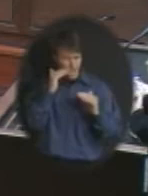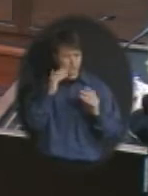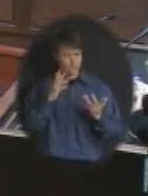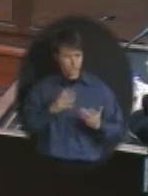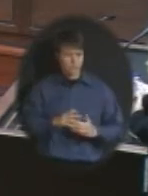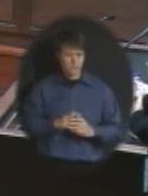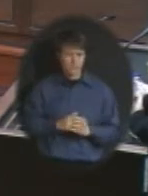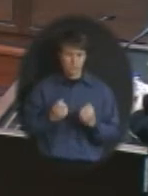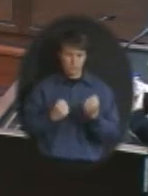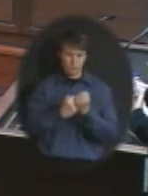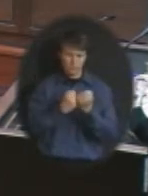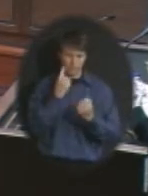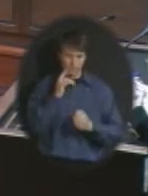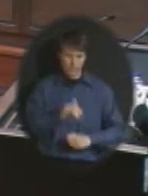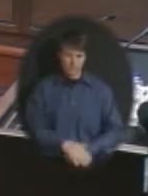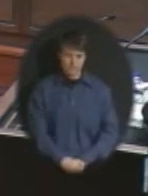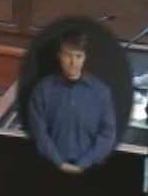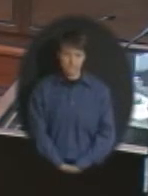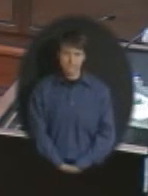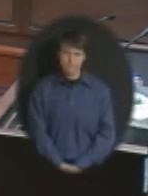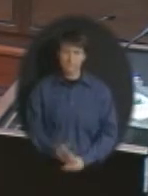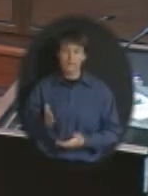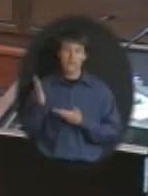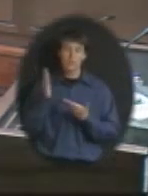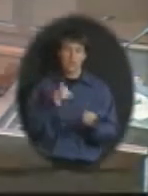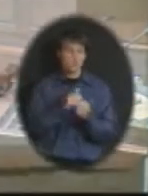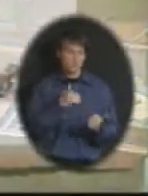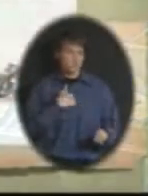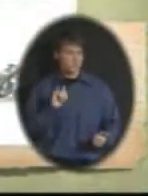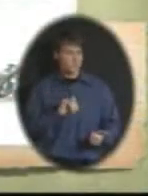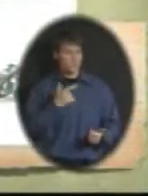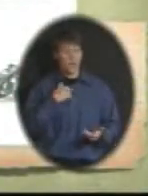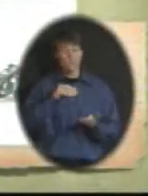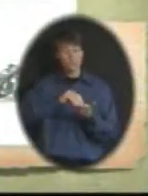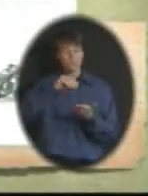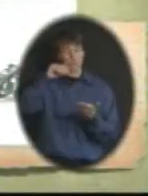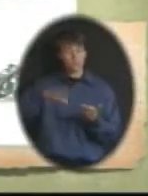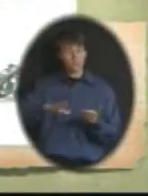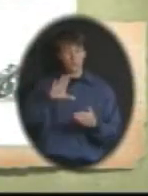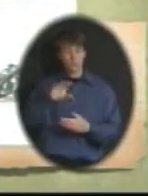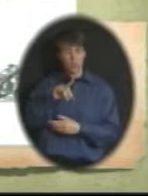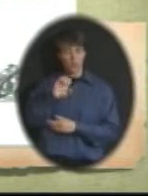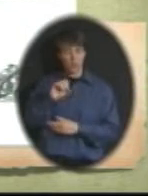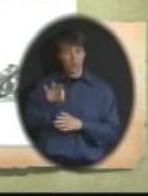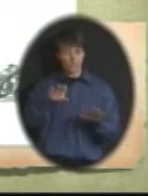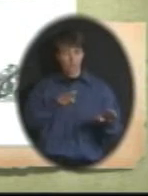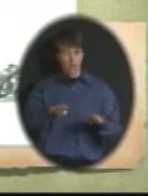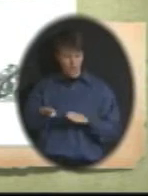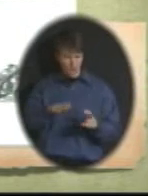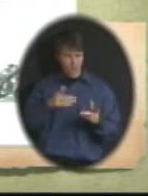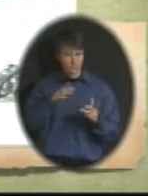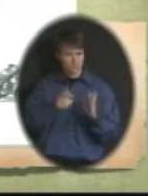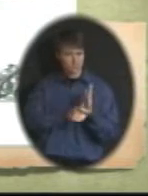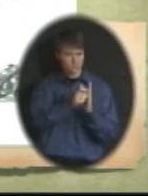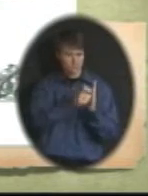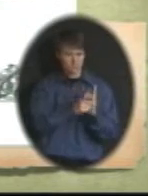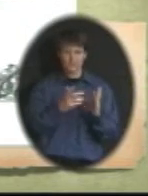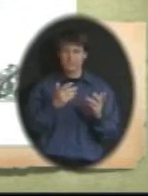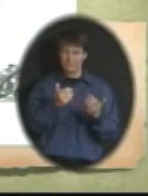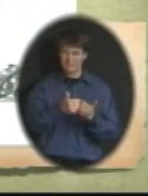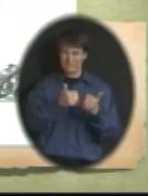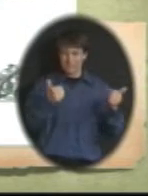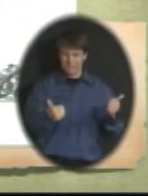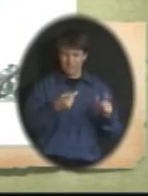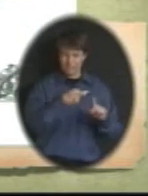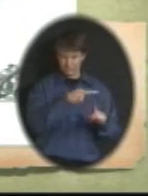supports. I brought it with me too. We have a student code of conduct, and so my conversation with you guys tonight is separate from this, but